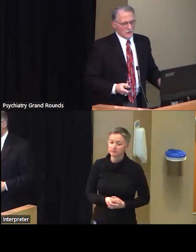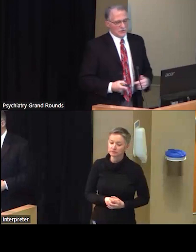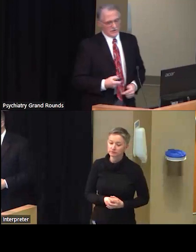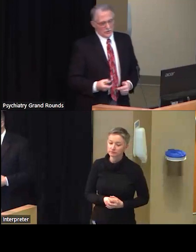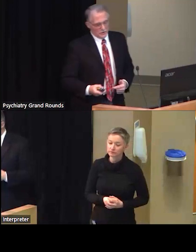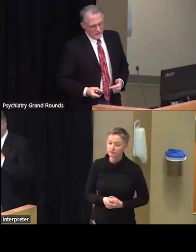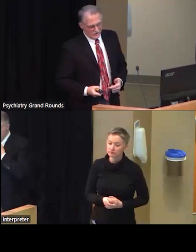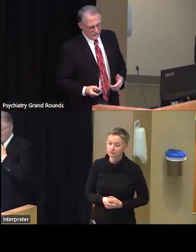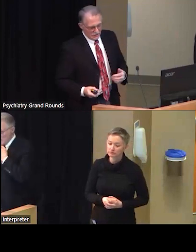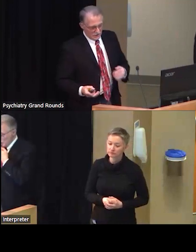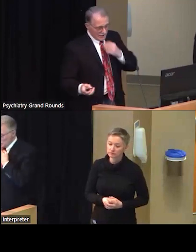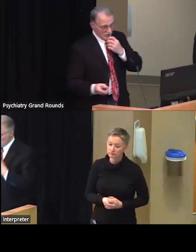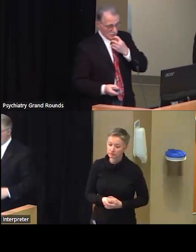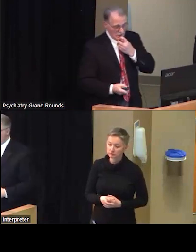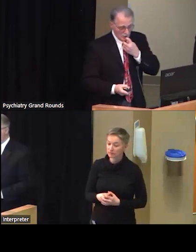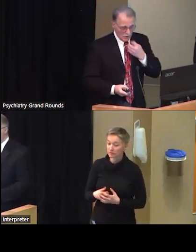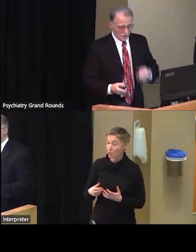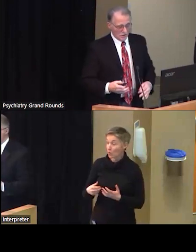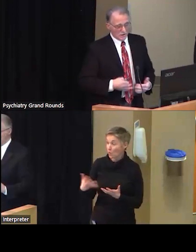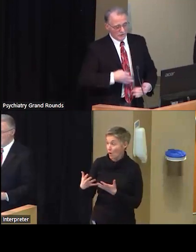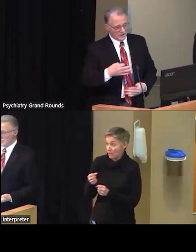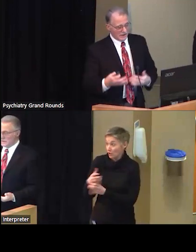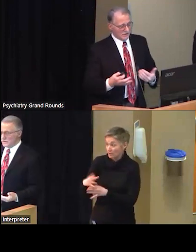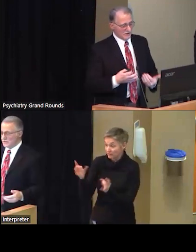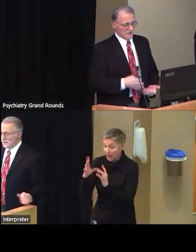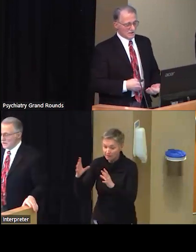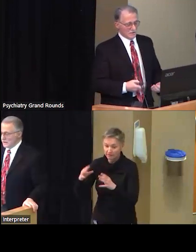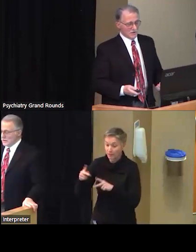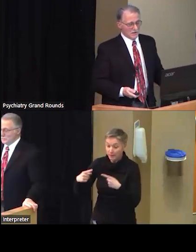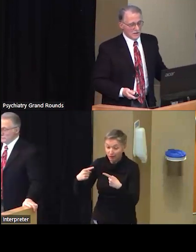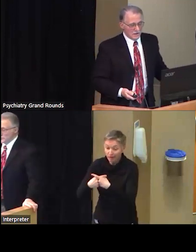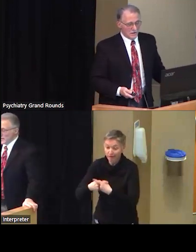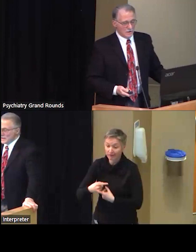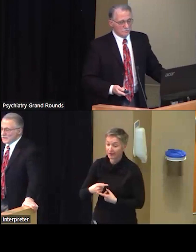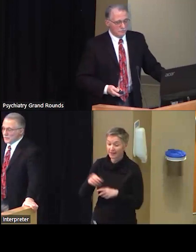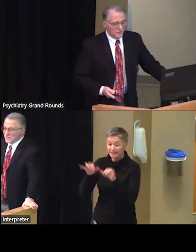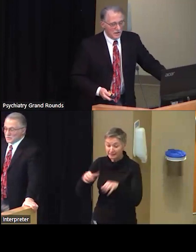Looking at contributions to workplace violence, the clash of people, complexities of systems,